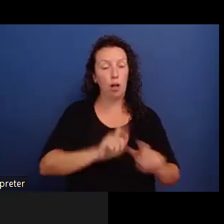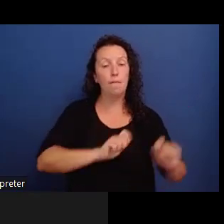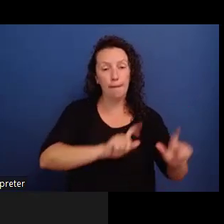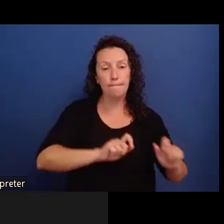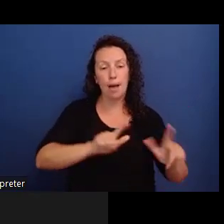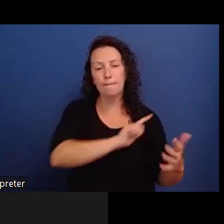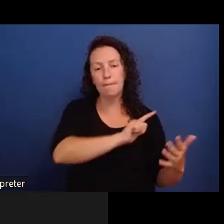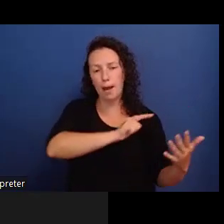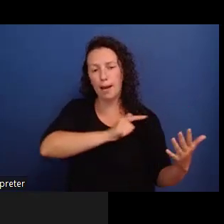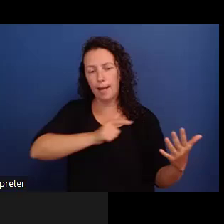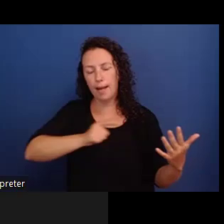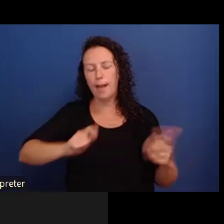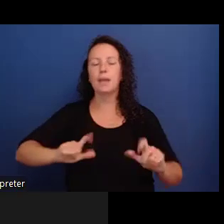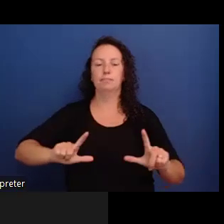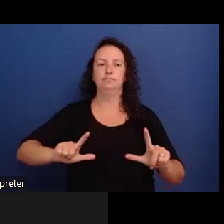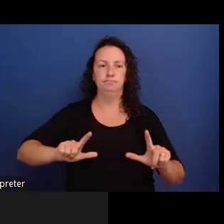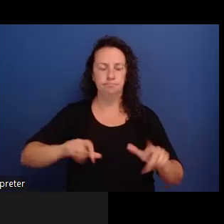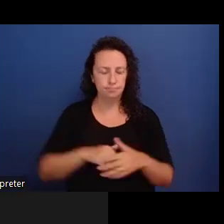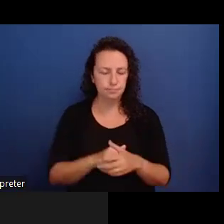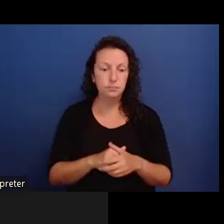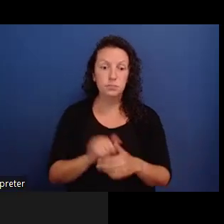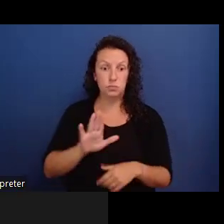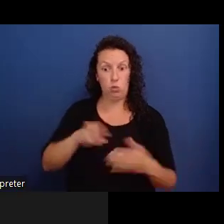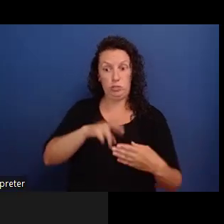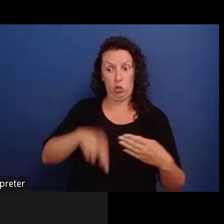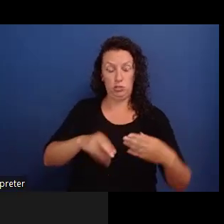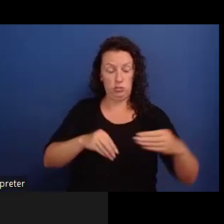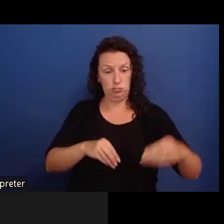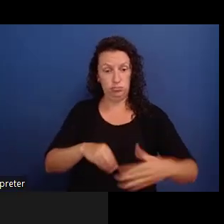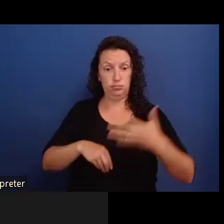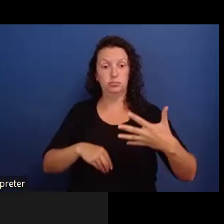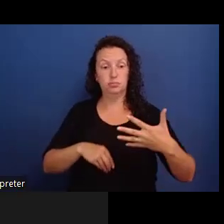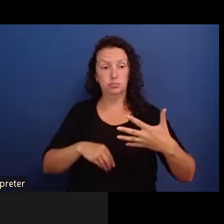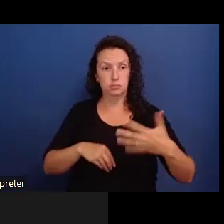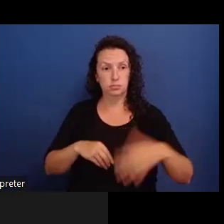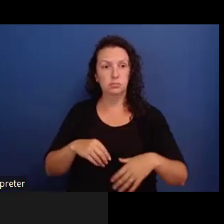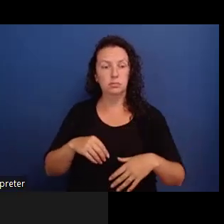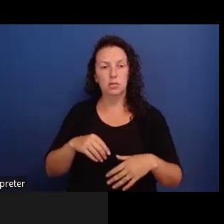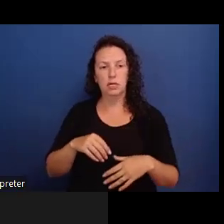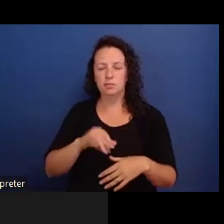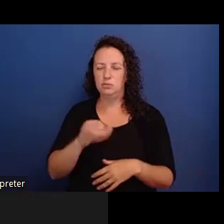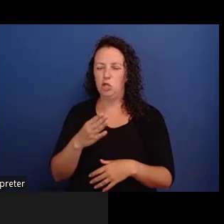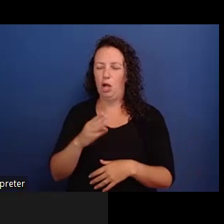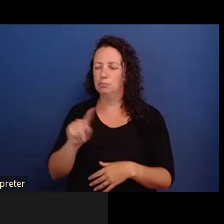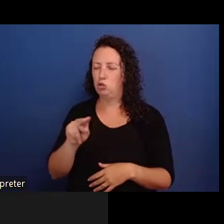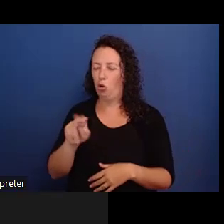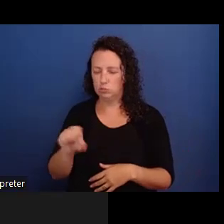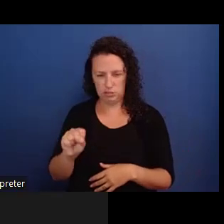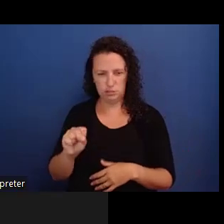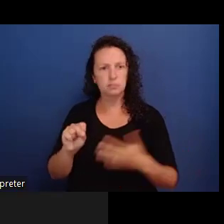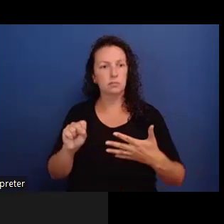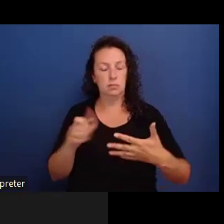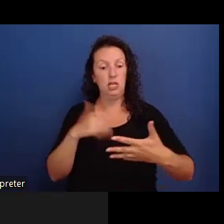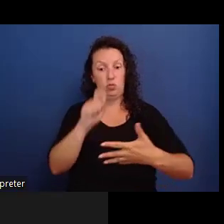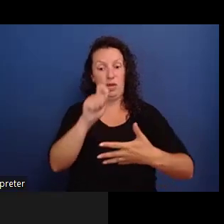are like your particular results in these 5 job zones that are check boxes. And you can